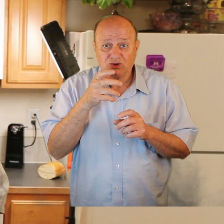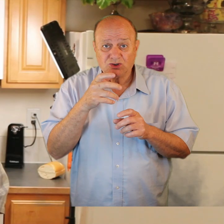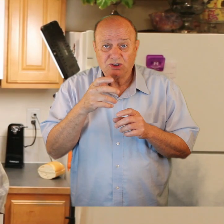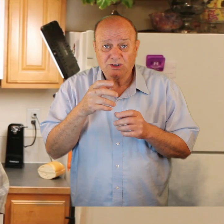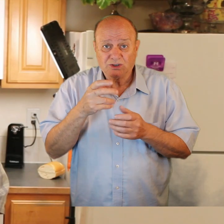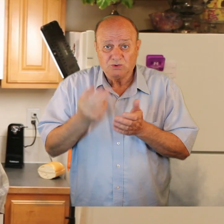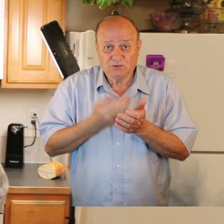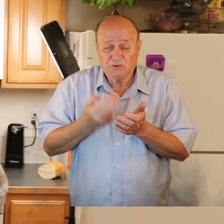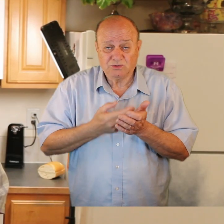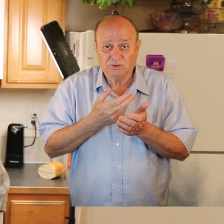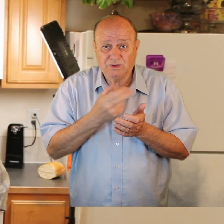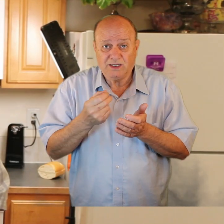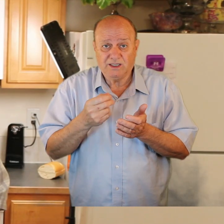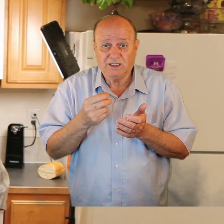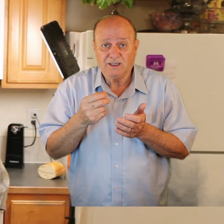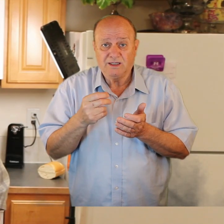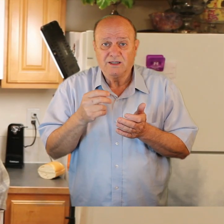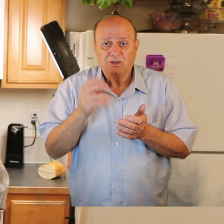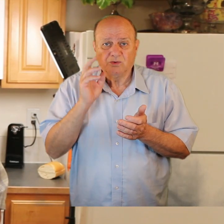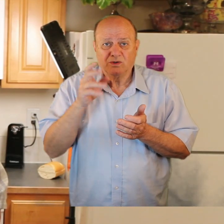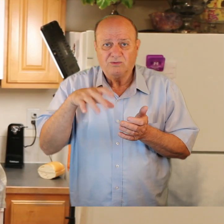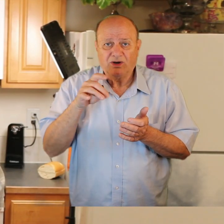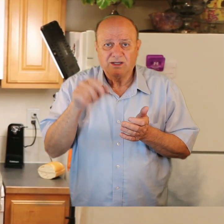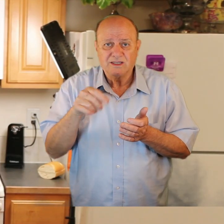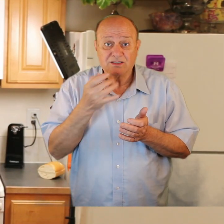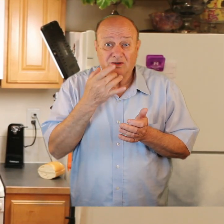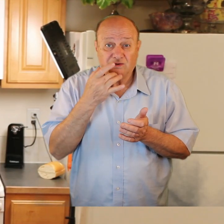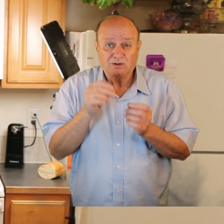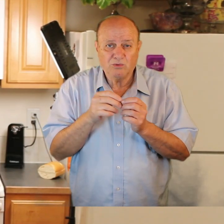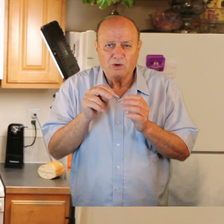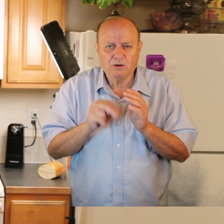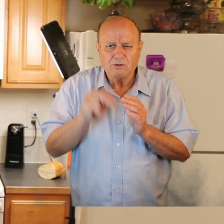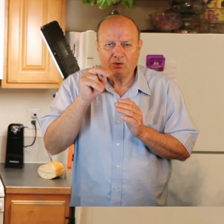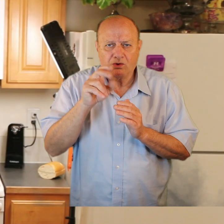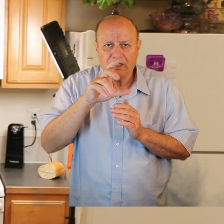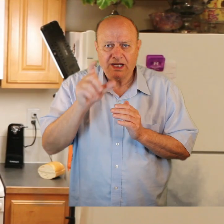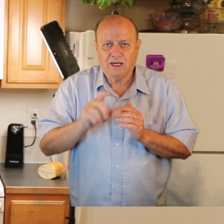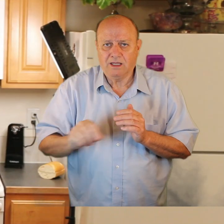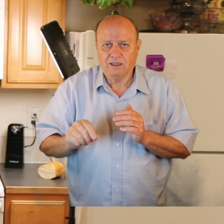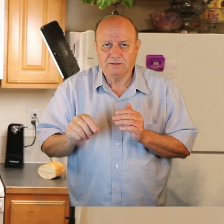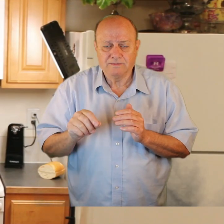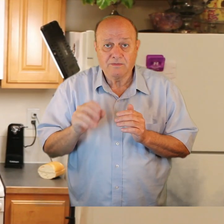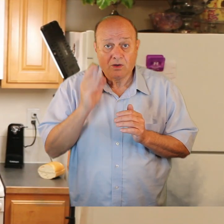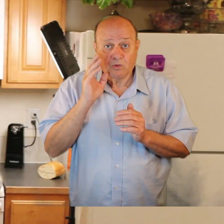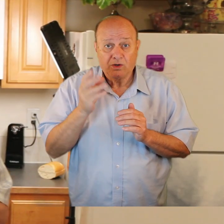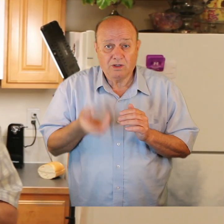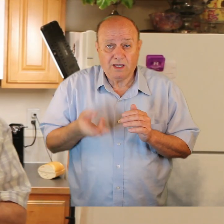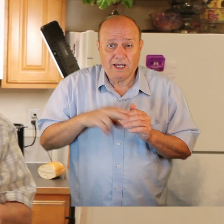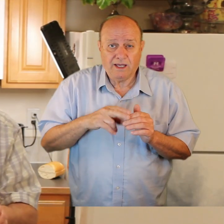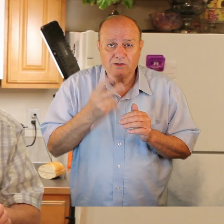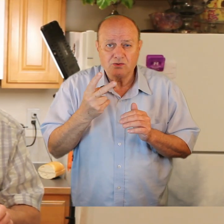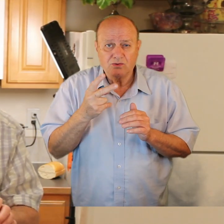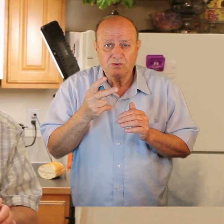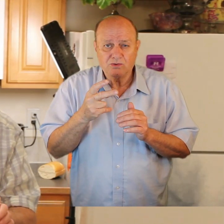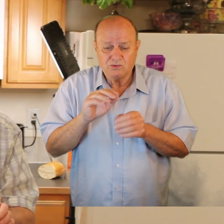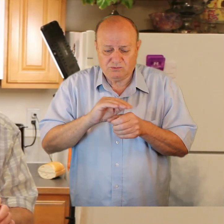that is typical in northern Italy. I'll be adding right at 2, maybe a little bit more